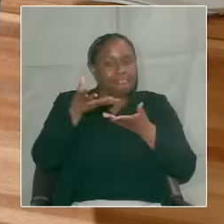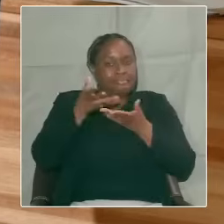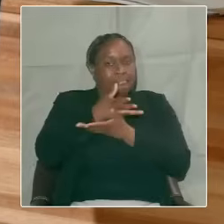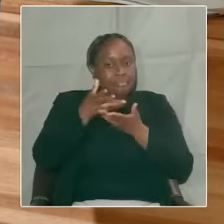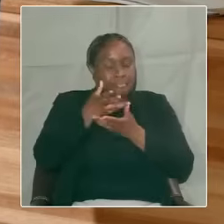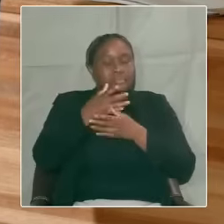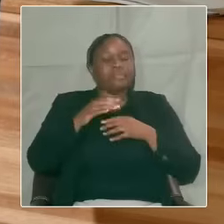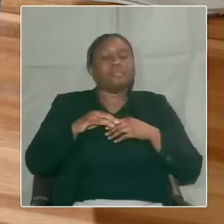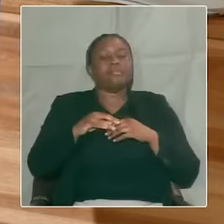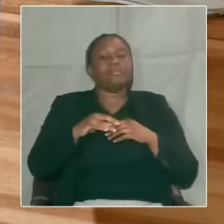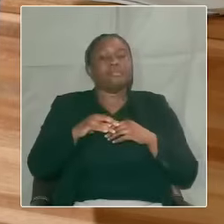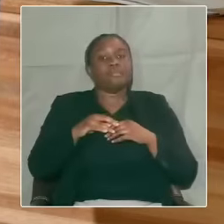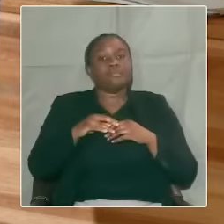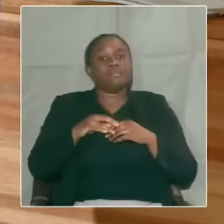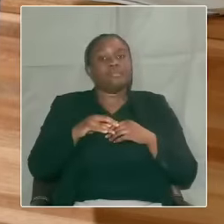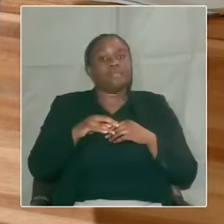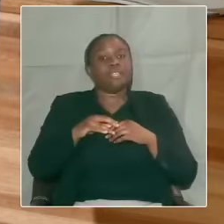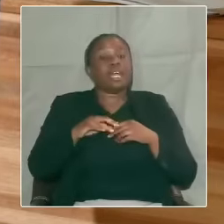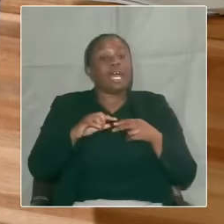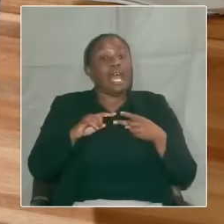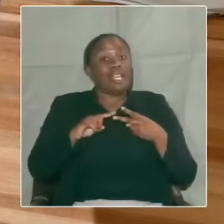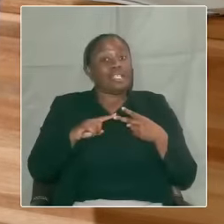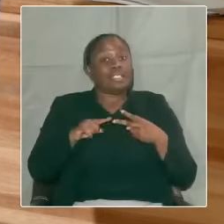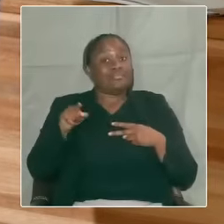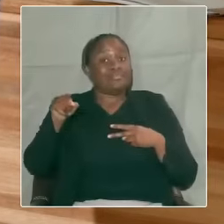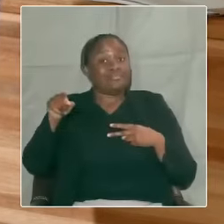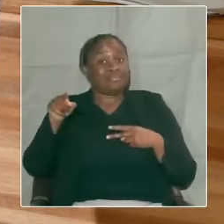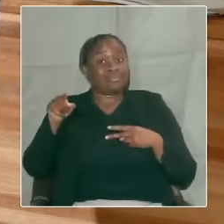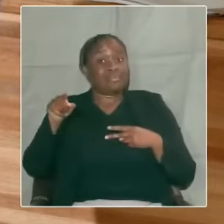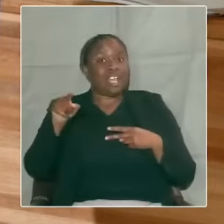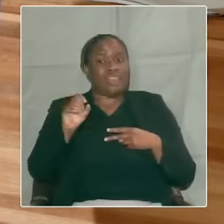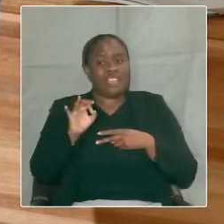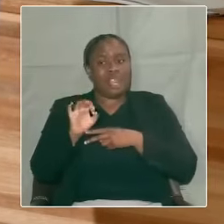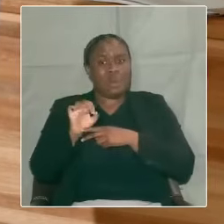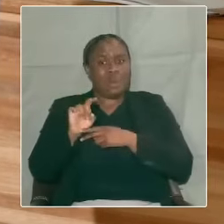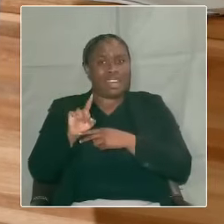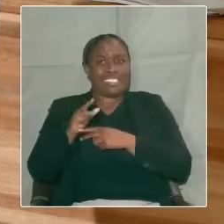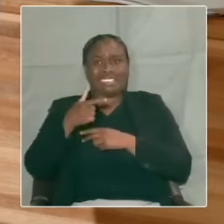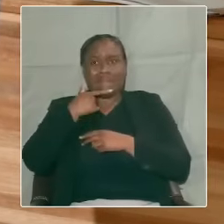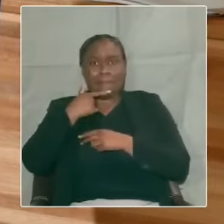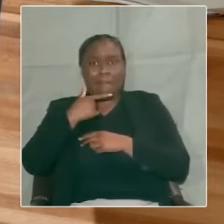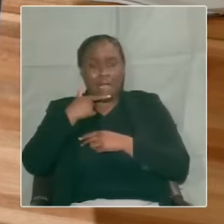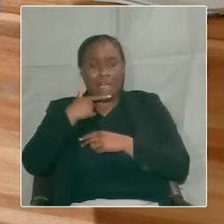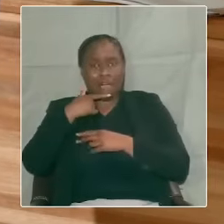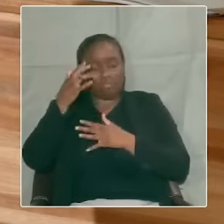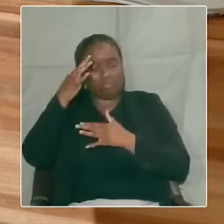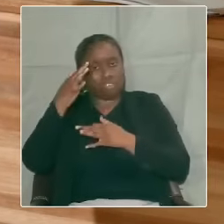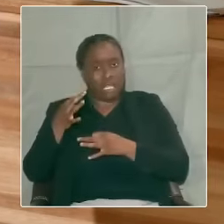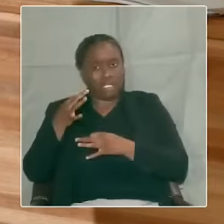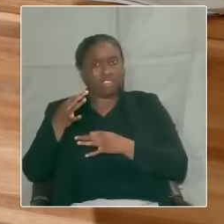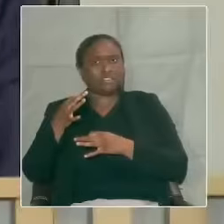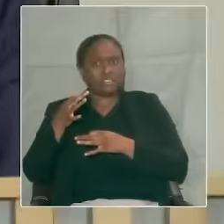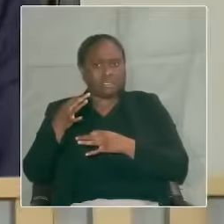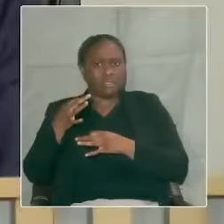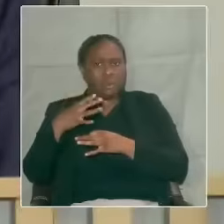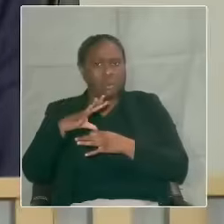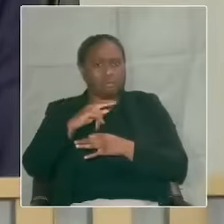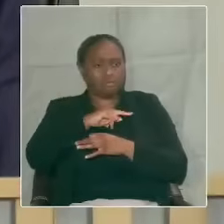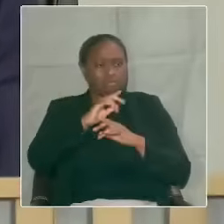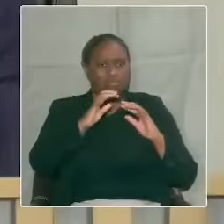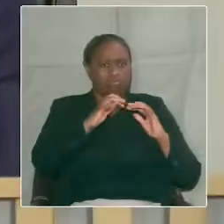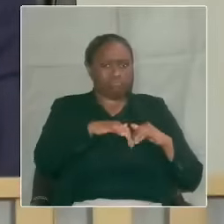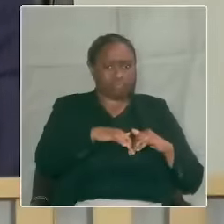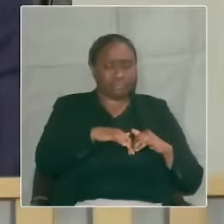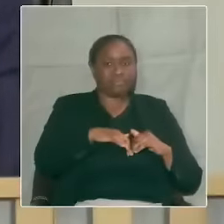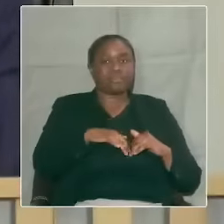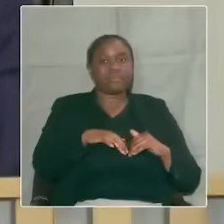and when in relation to the minister's decision of 31 December, where those engagements held. But if I